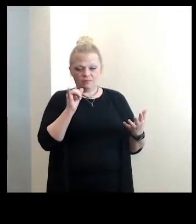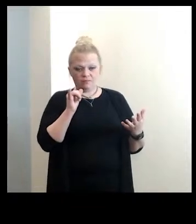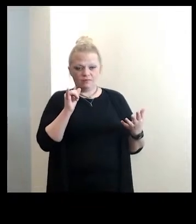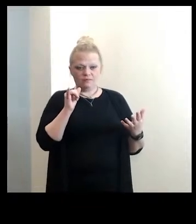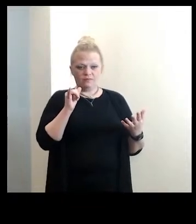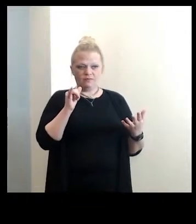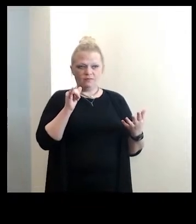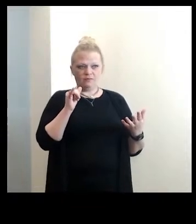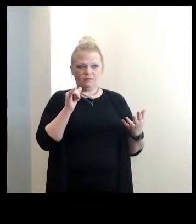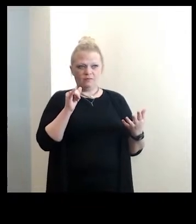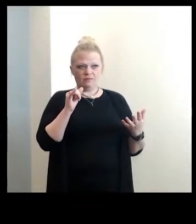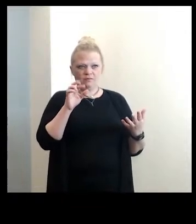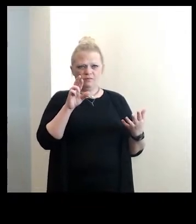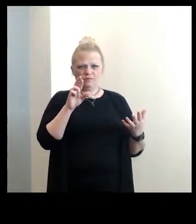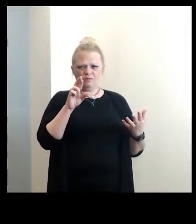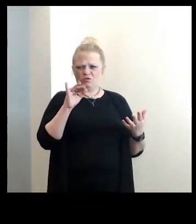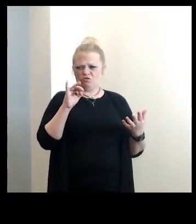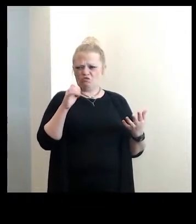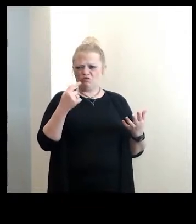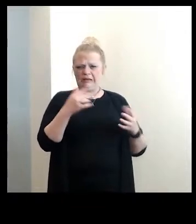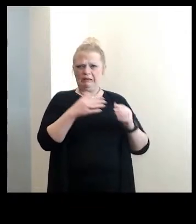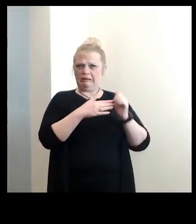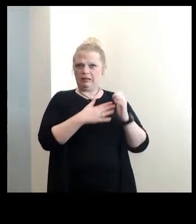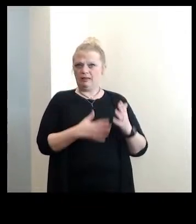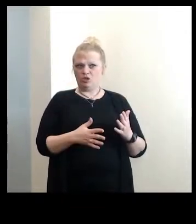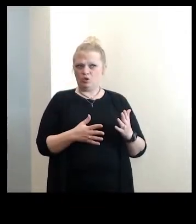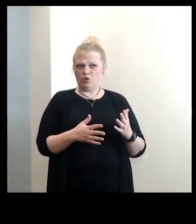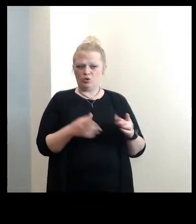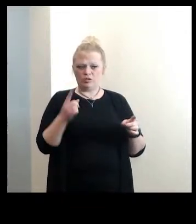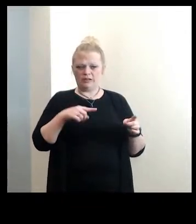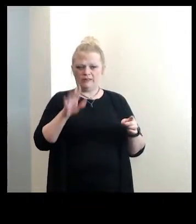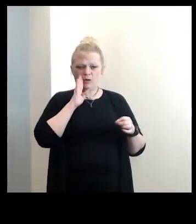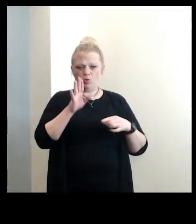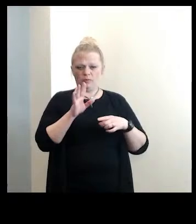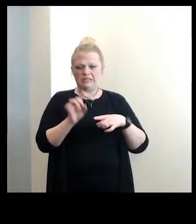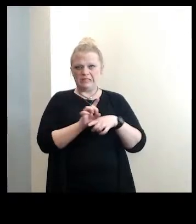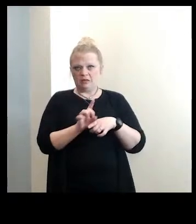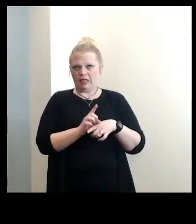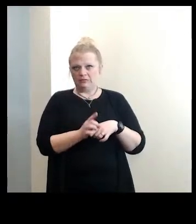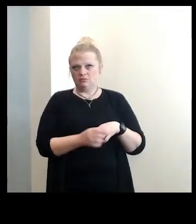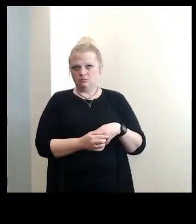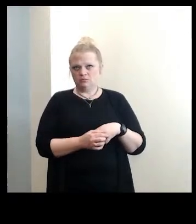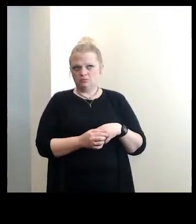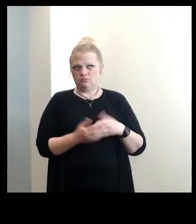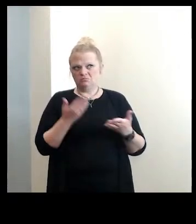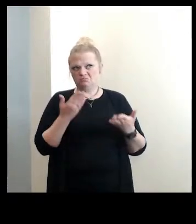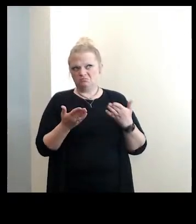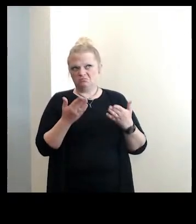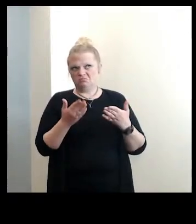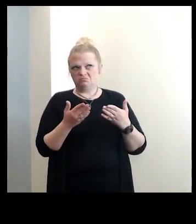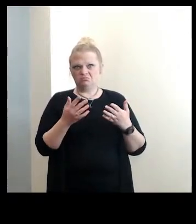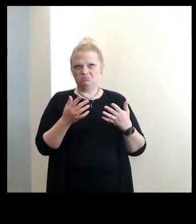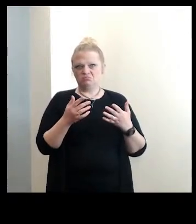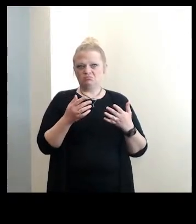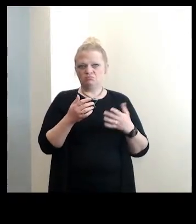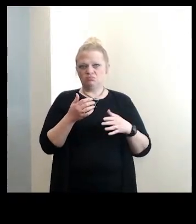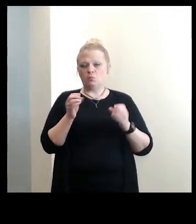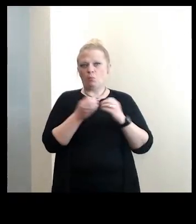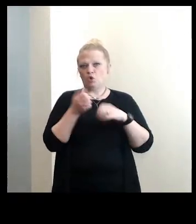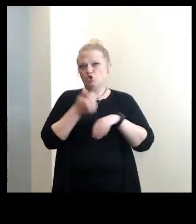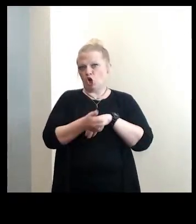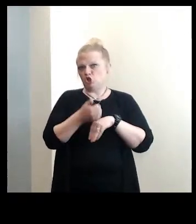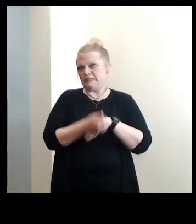ringleaders associated with this. Those individuals are going to be disciplined and potentially could be brought up on criminal charges, I've been